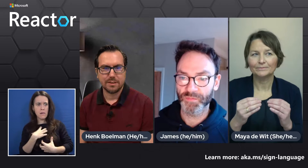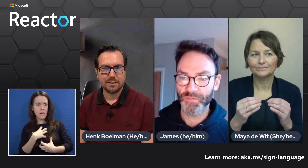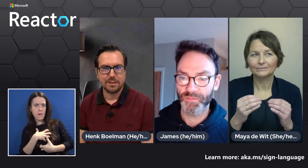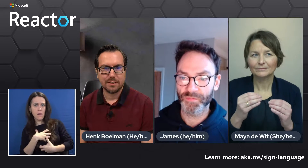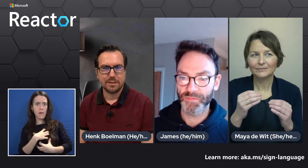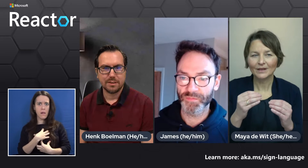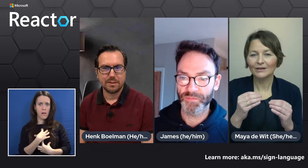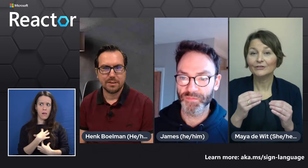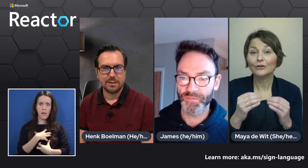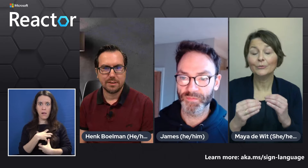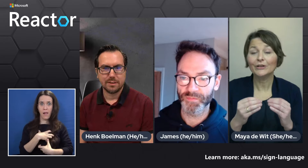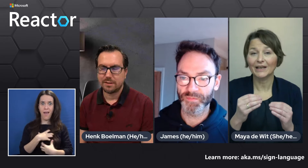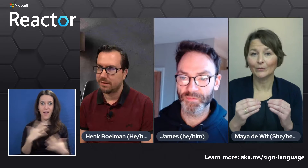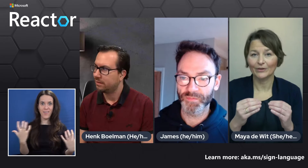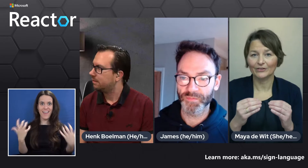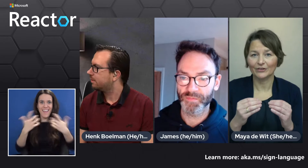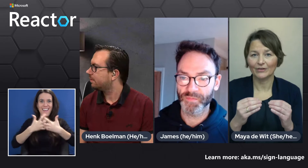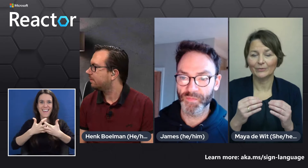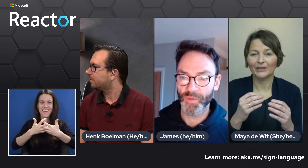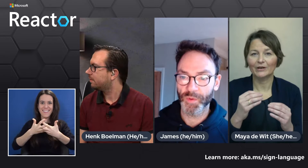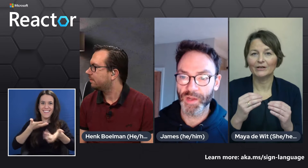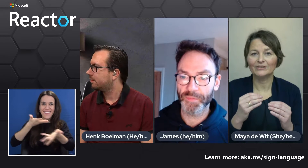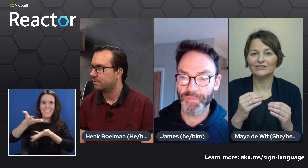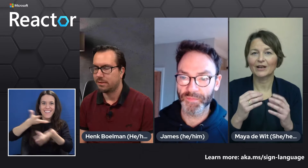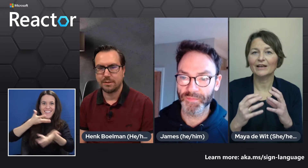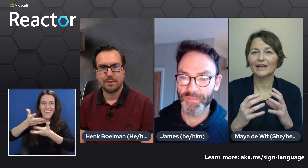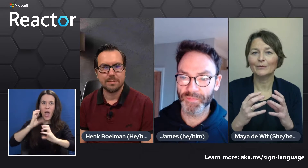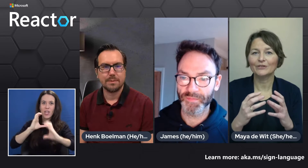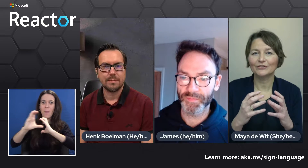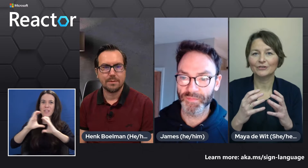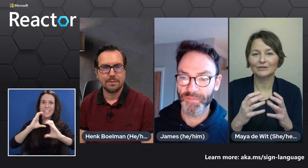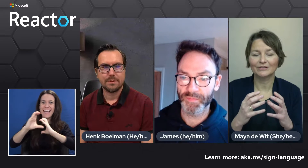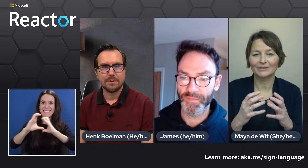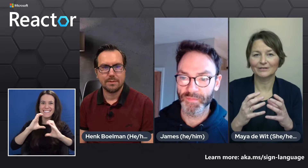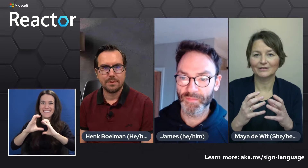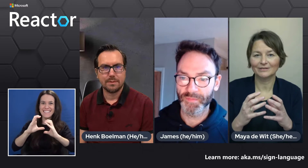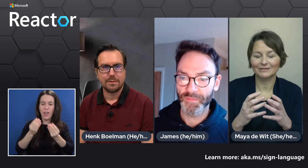way to communicate with each other, because sign language,